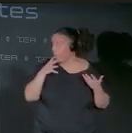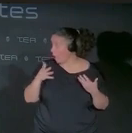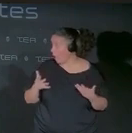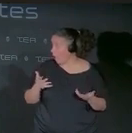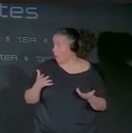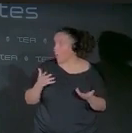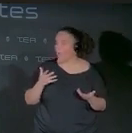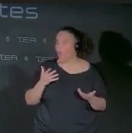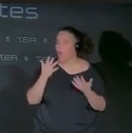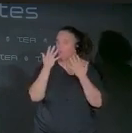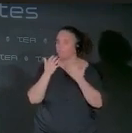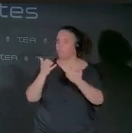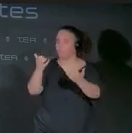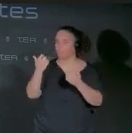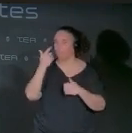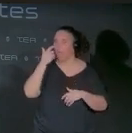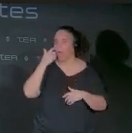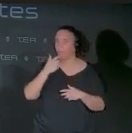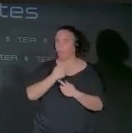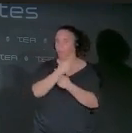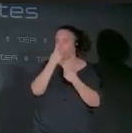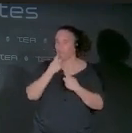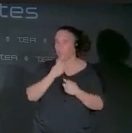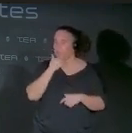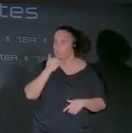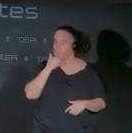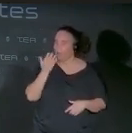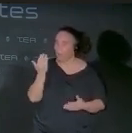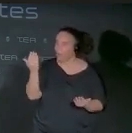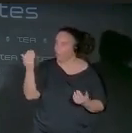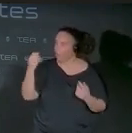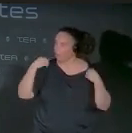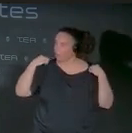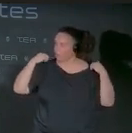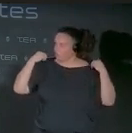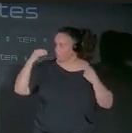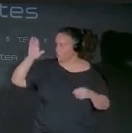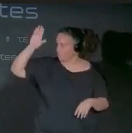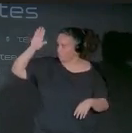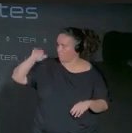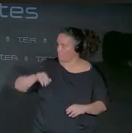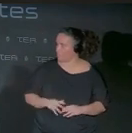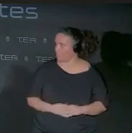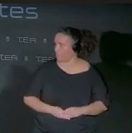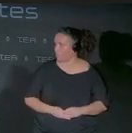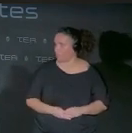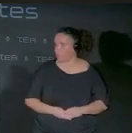moment. I cannot see. I see there's one question here at least.